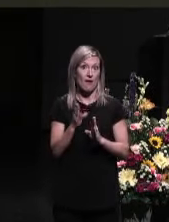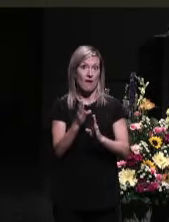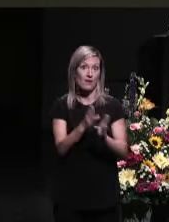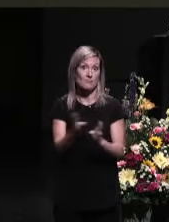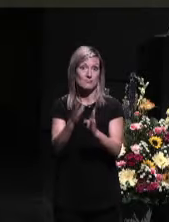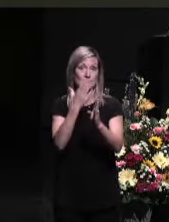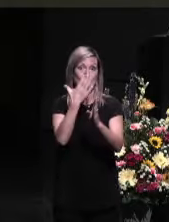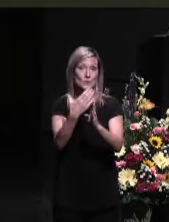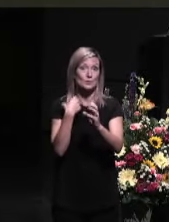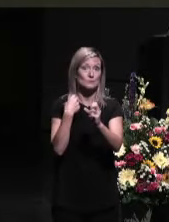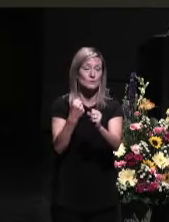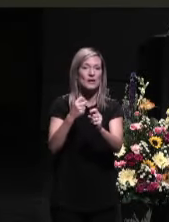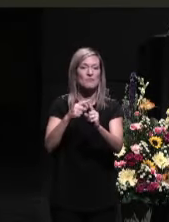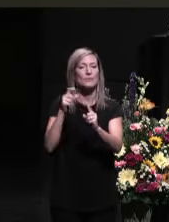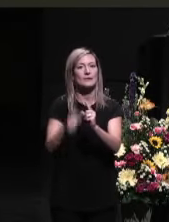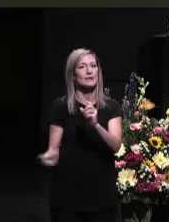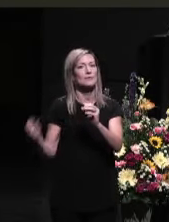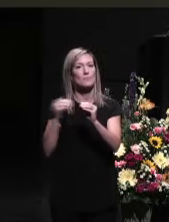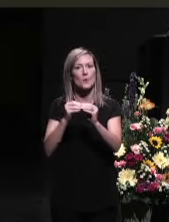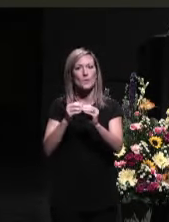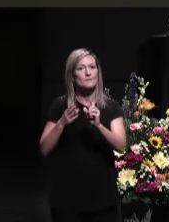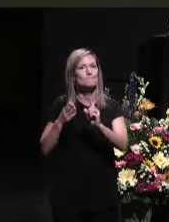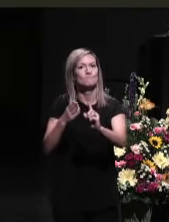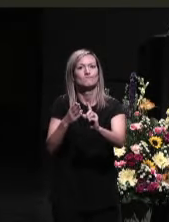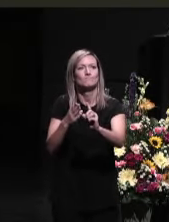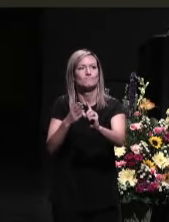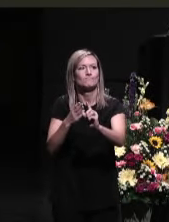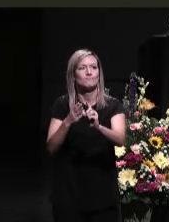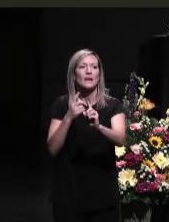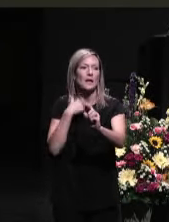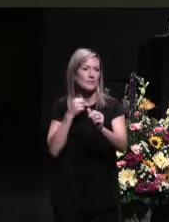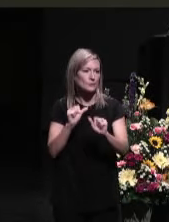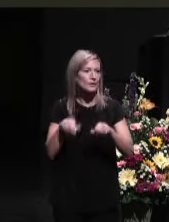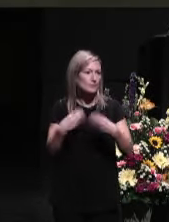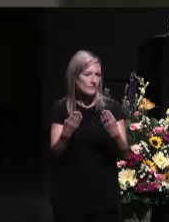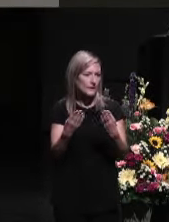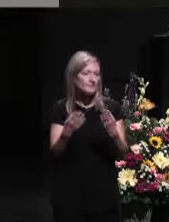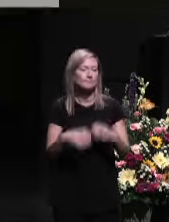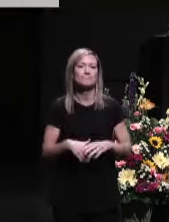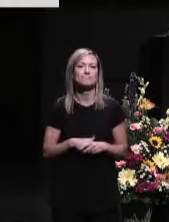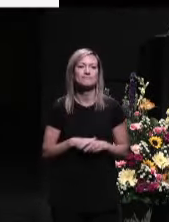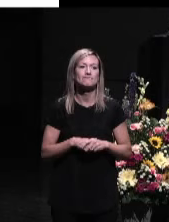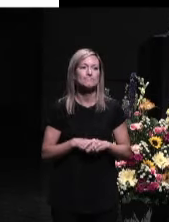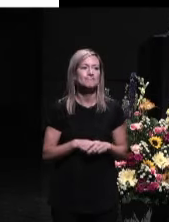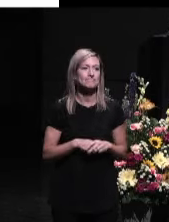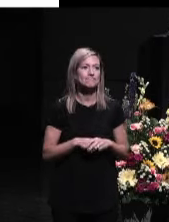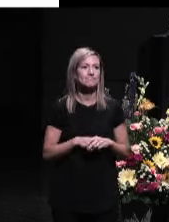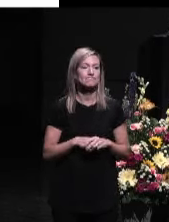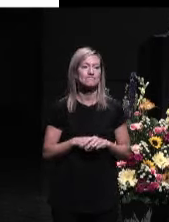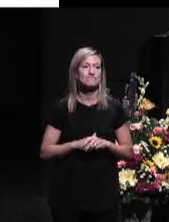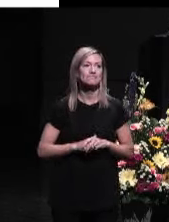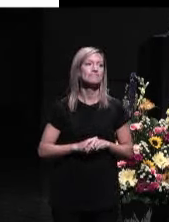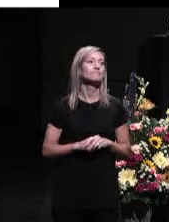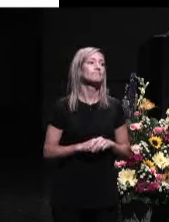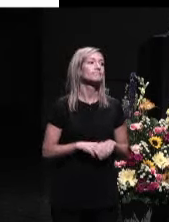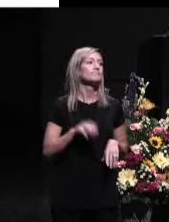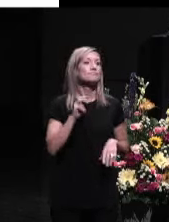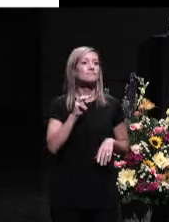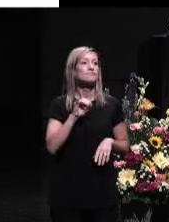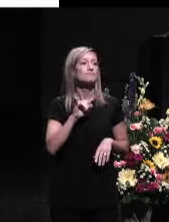even more forceful direction on that, and I'm trying to provide that. So, yeah. Yes,